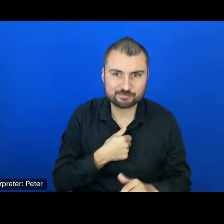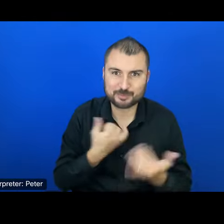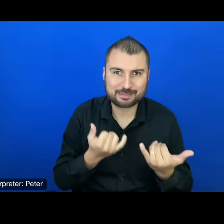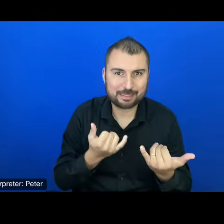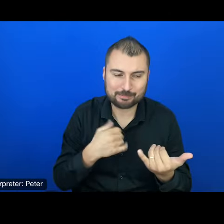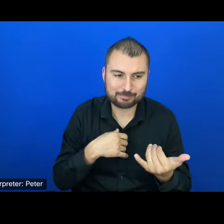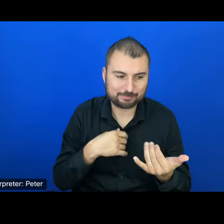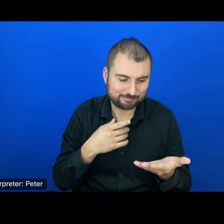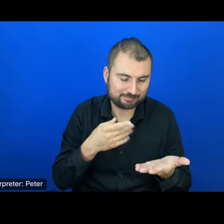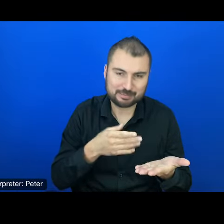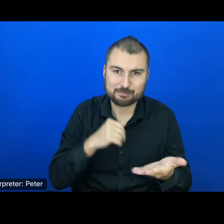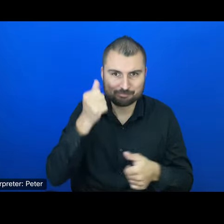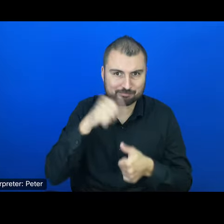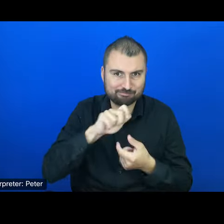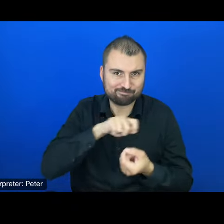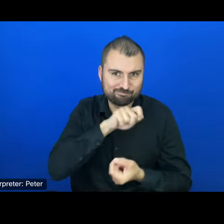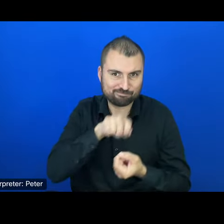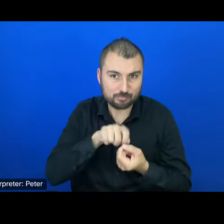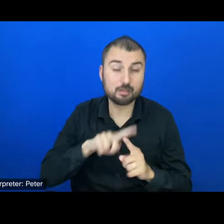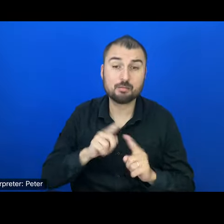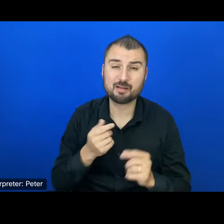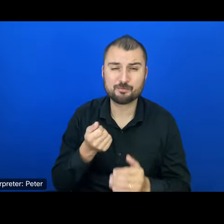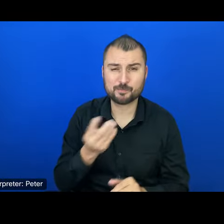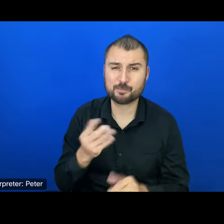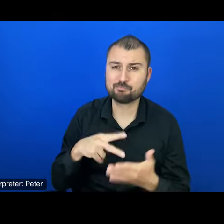a couple of those projects are